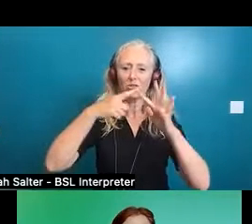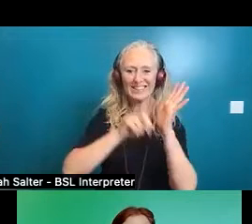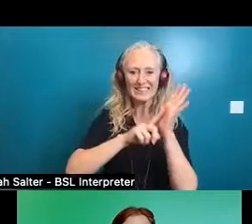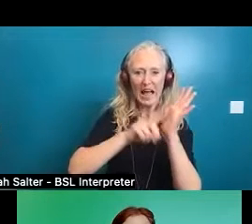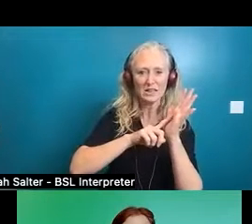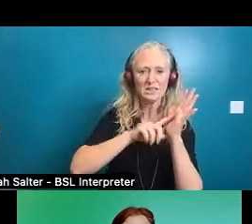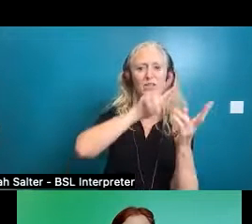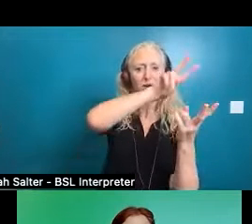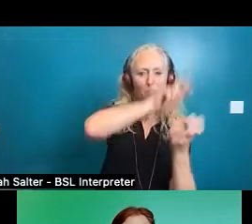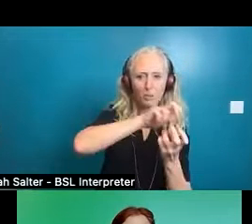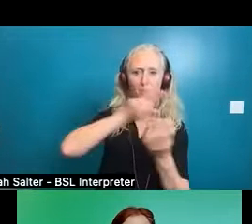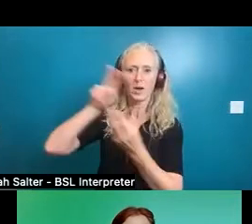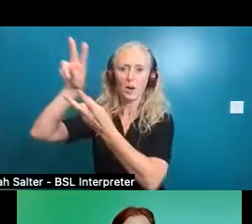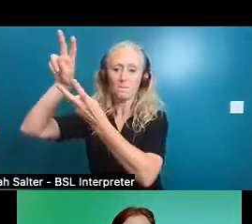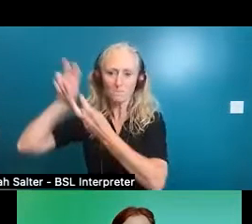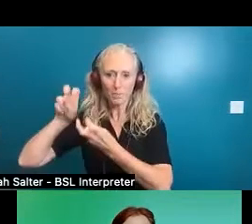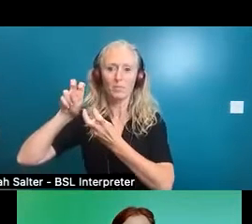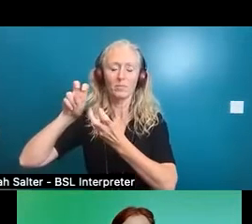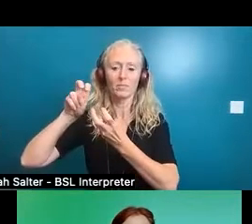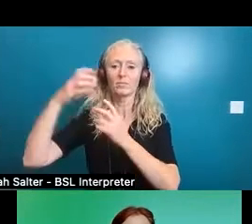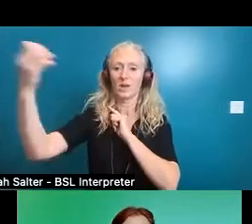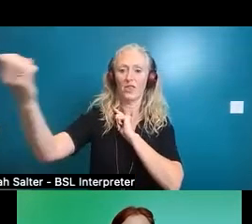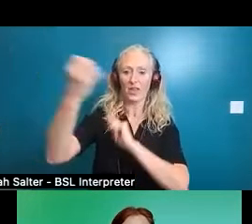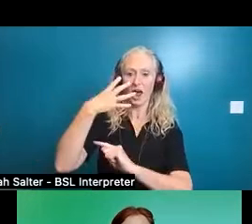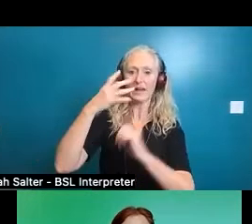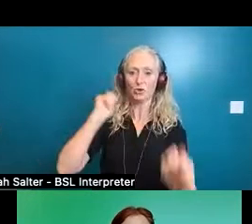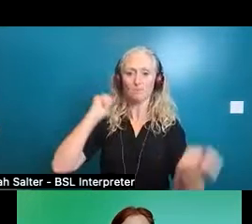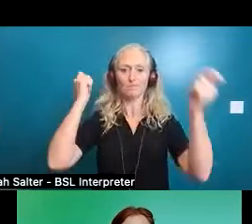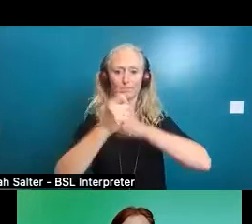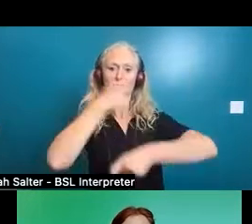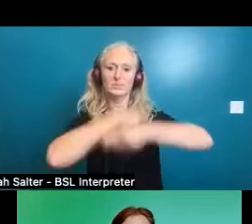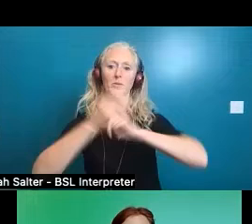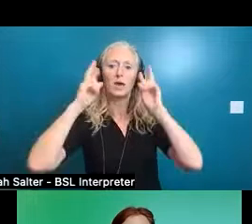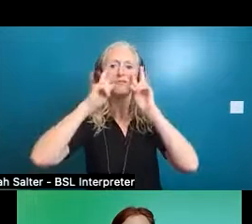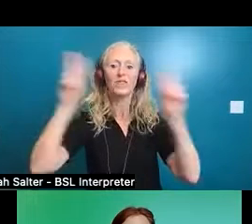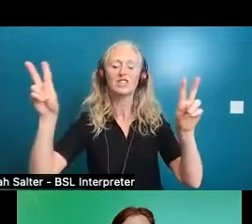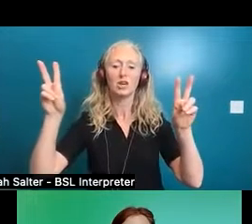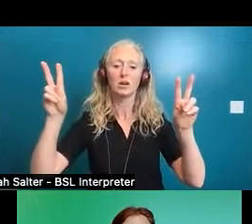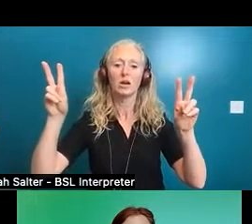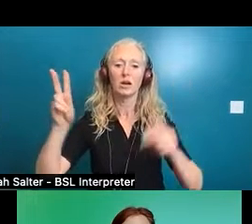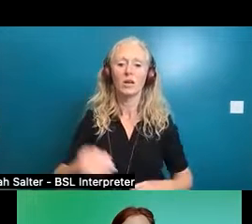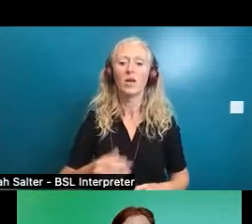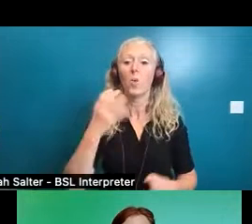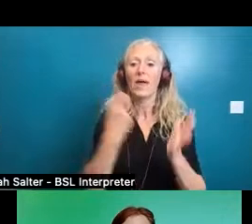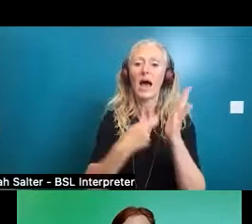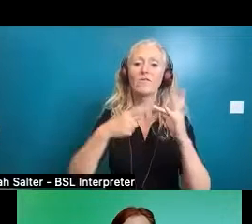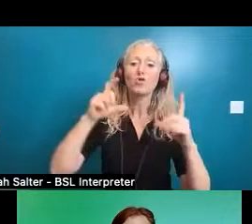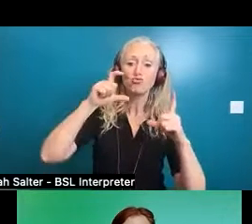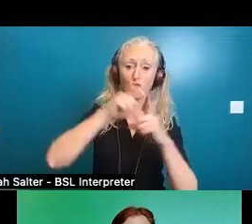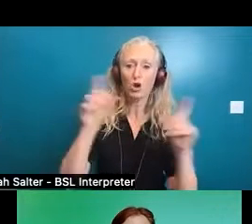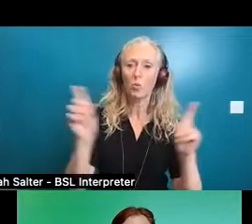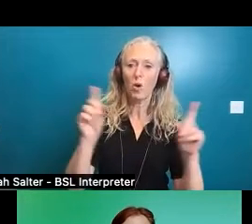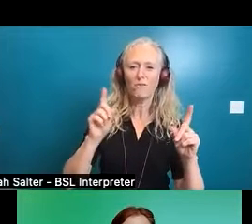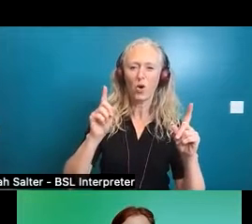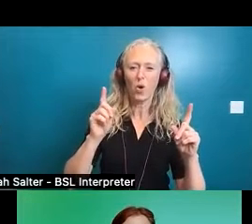signal. We have the rod cells, which are responsible for your nighttime vision, for your low illumination vision. And